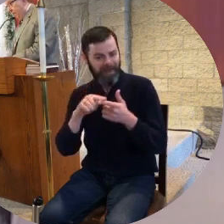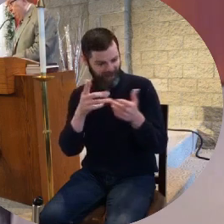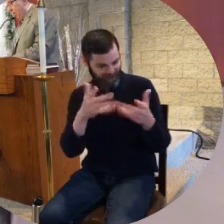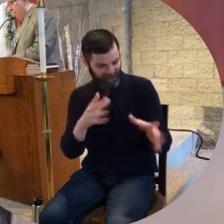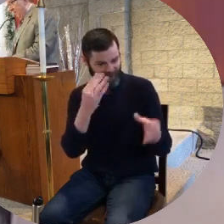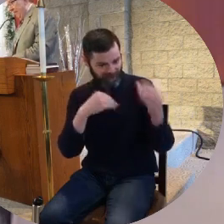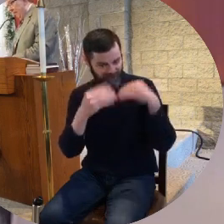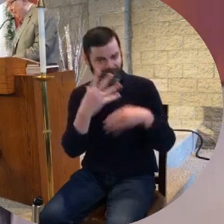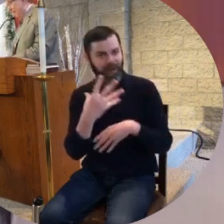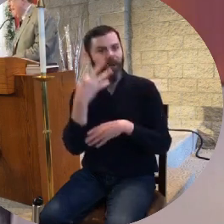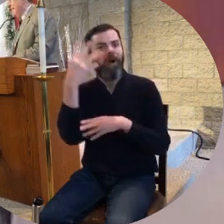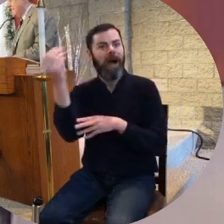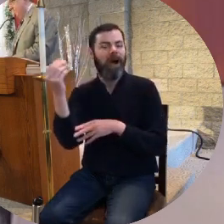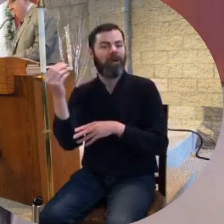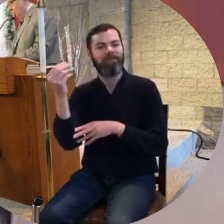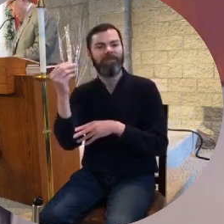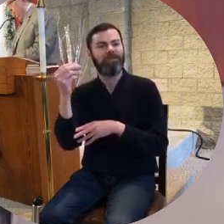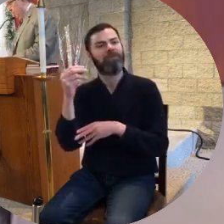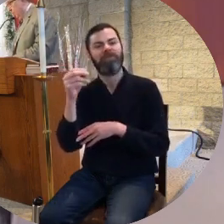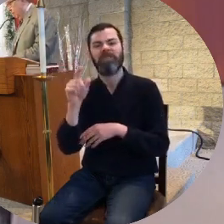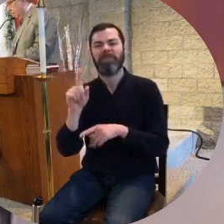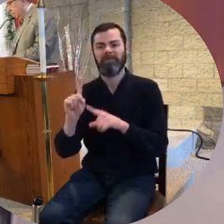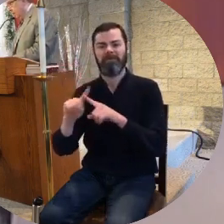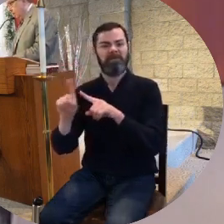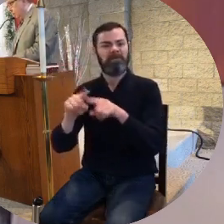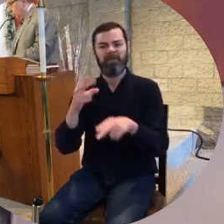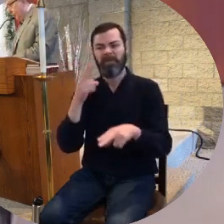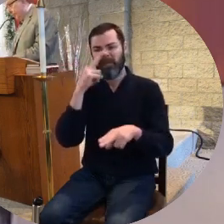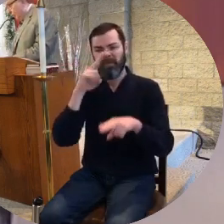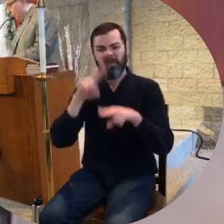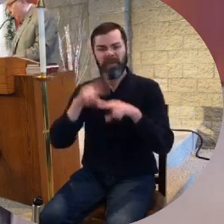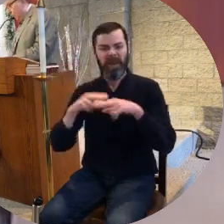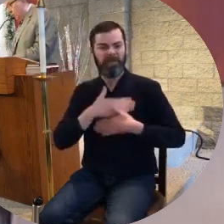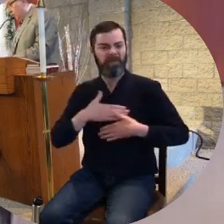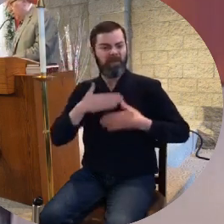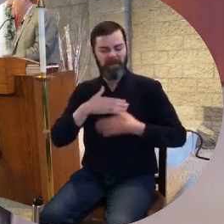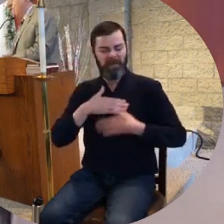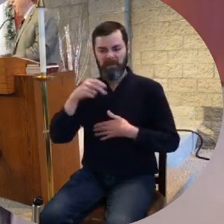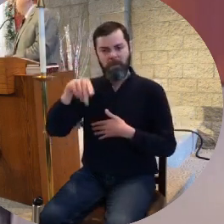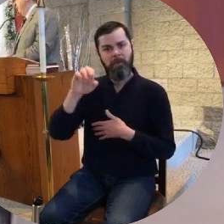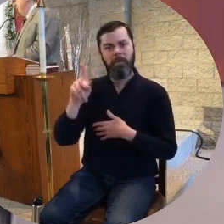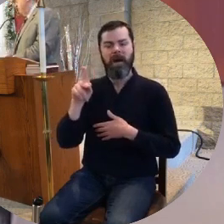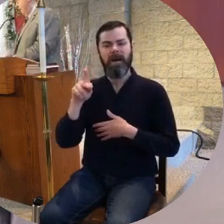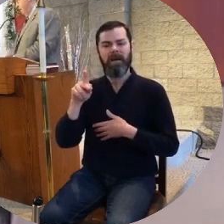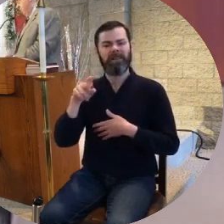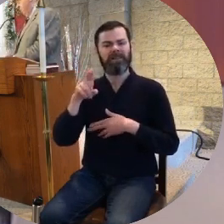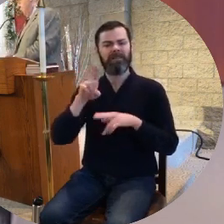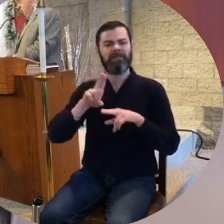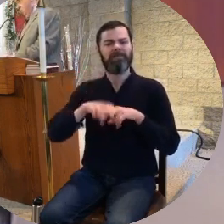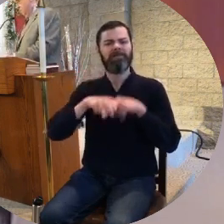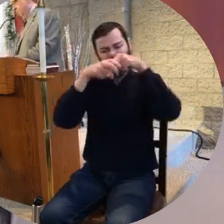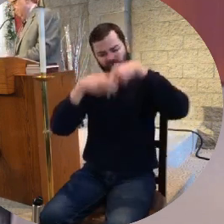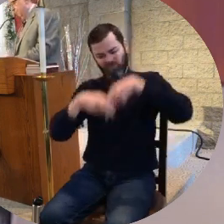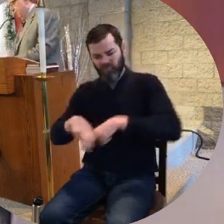He put her on every ride in the park, the death slide, the wall of fear, the screaming roller coaster. Everything was there for